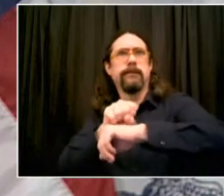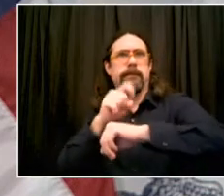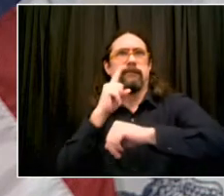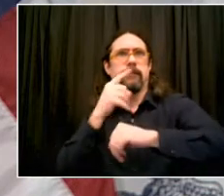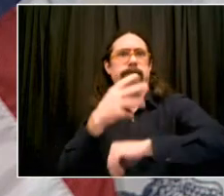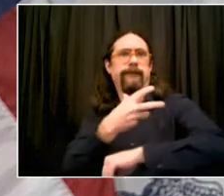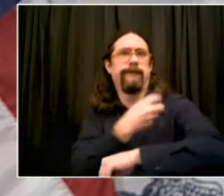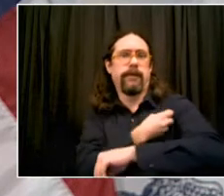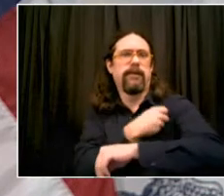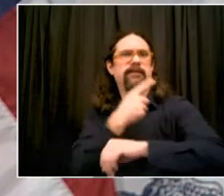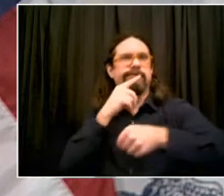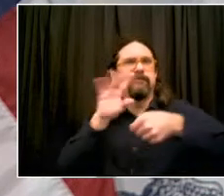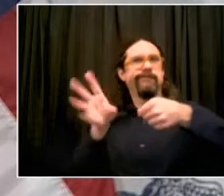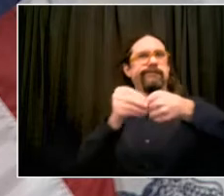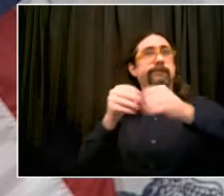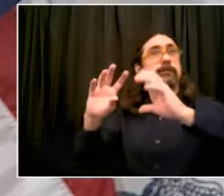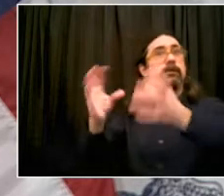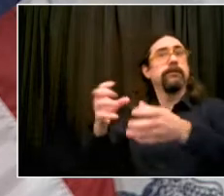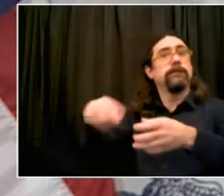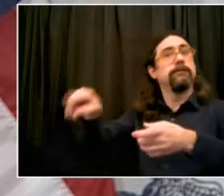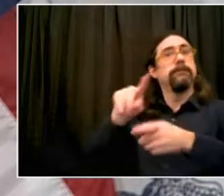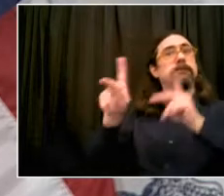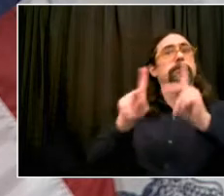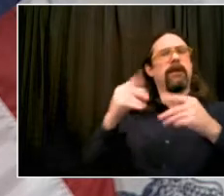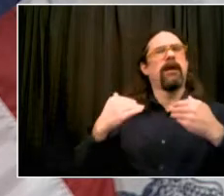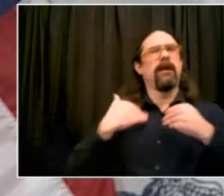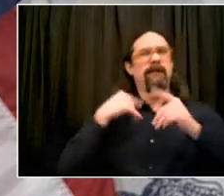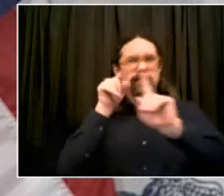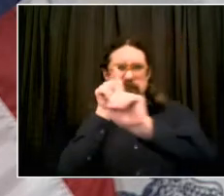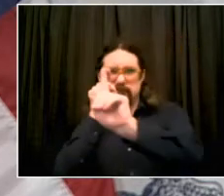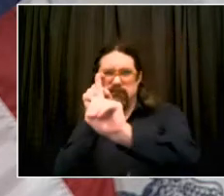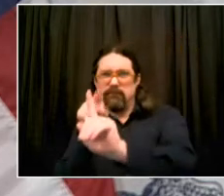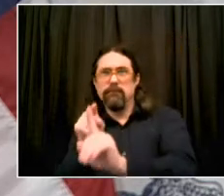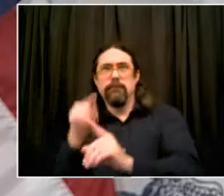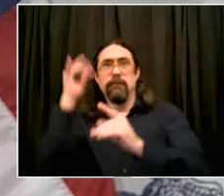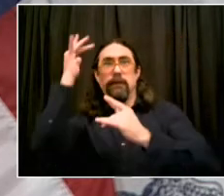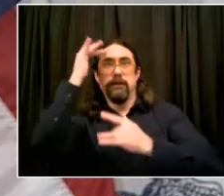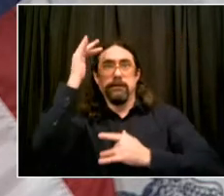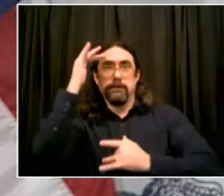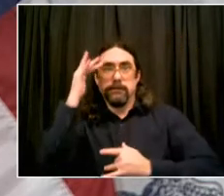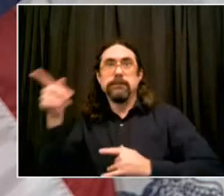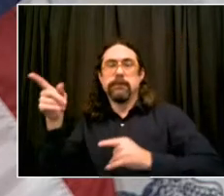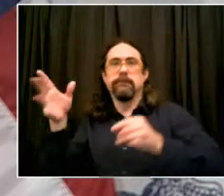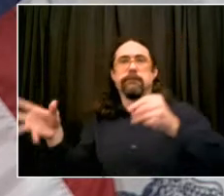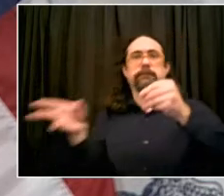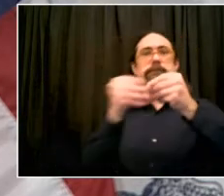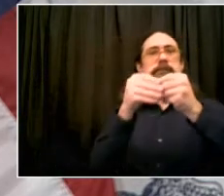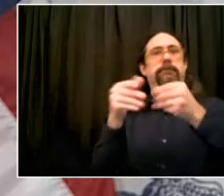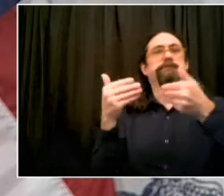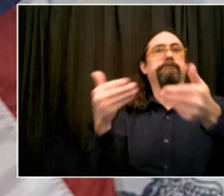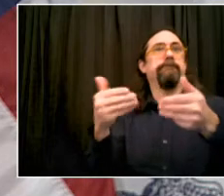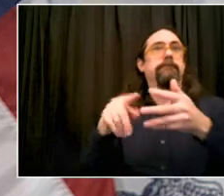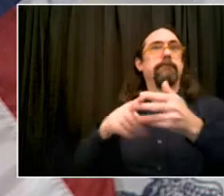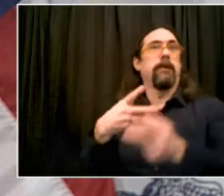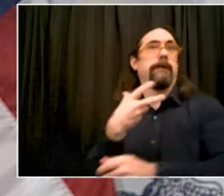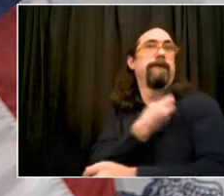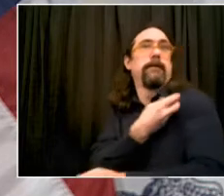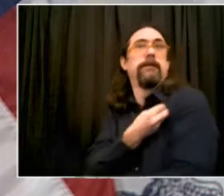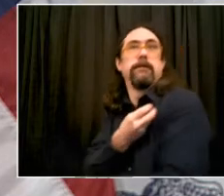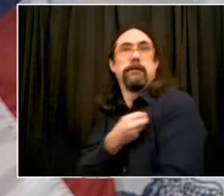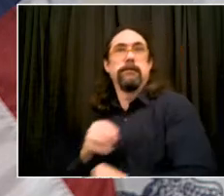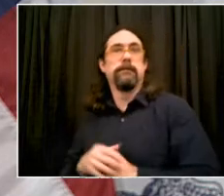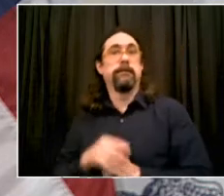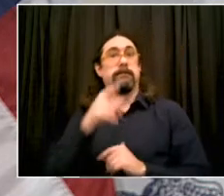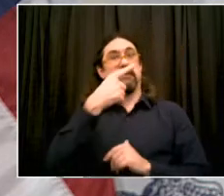those residents will need, or are you going to go with his recommendations of February 14th and a doctor's note or